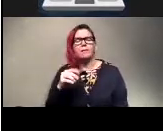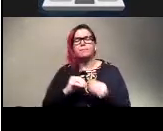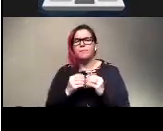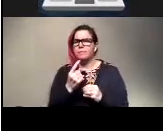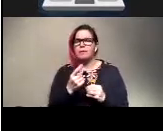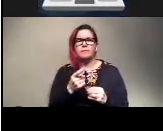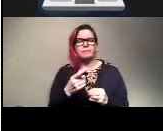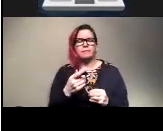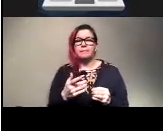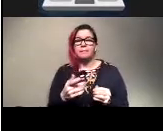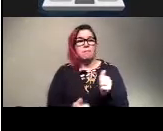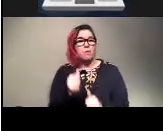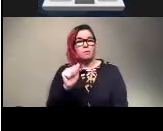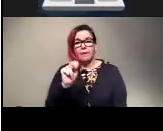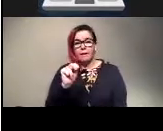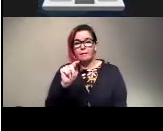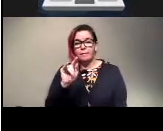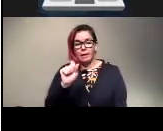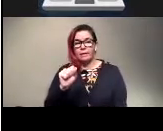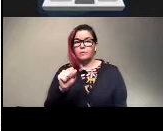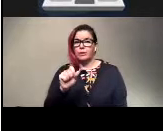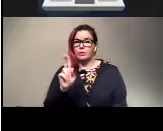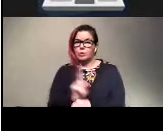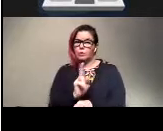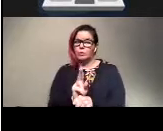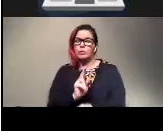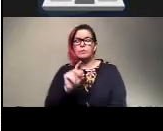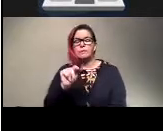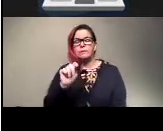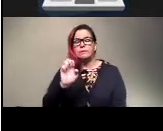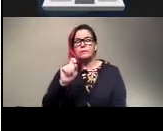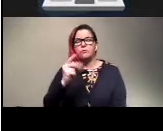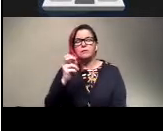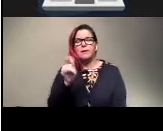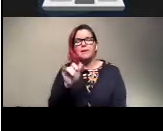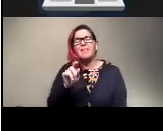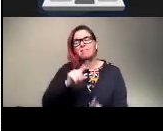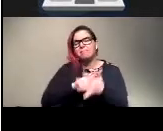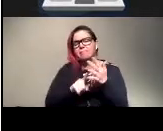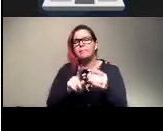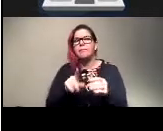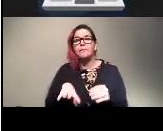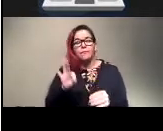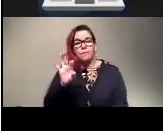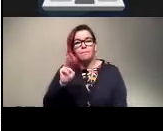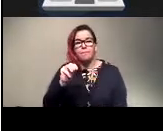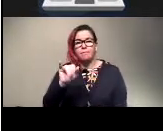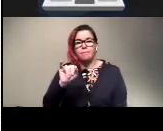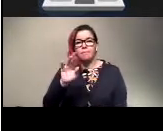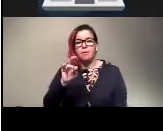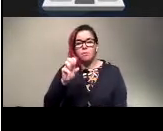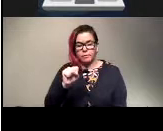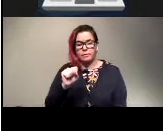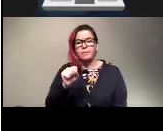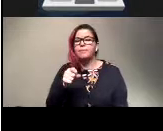the antibiotics that we commercially use now, so the tetracyclines and things like that, are derived from microbes, but they're also derived primarily